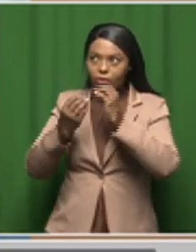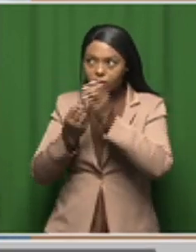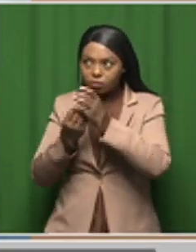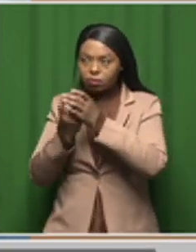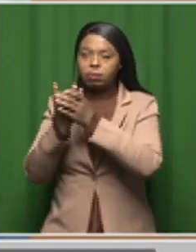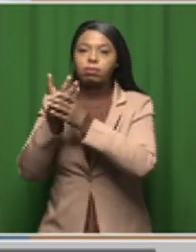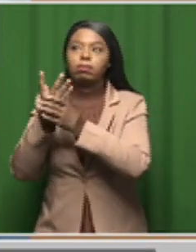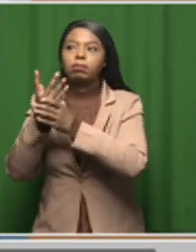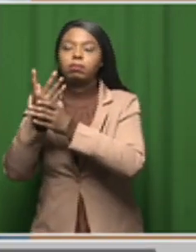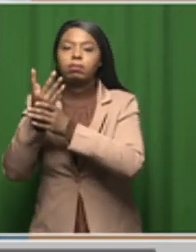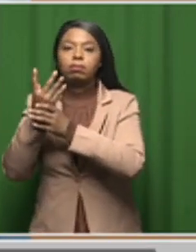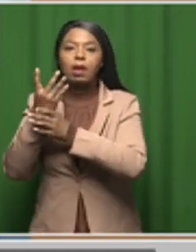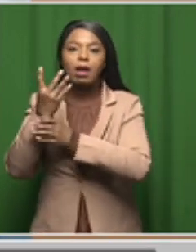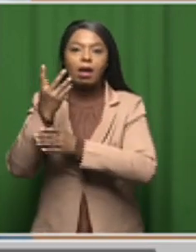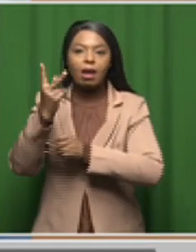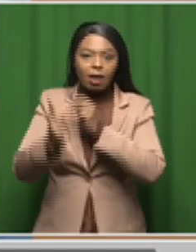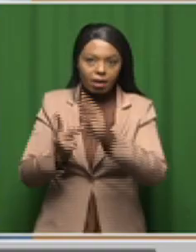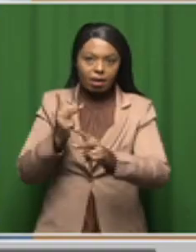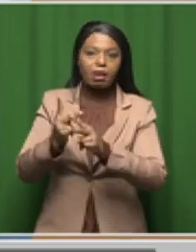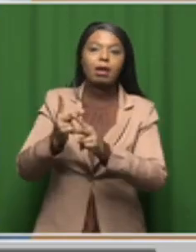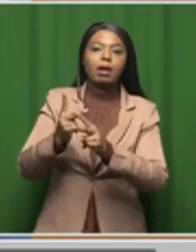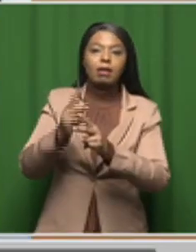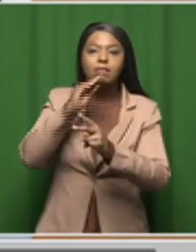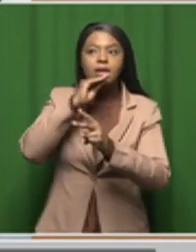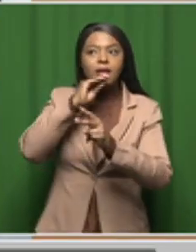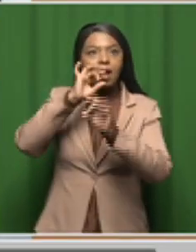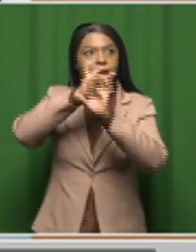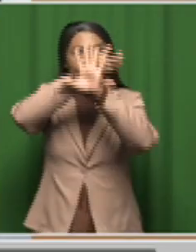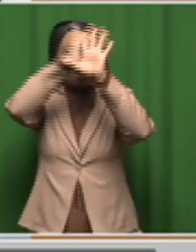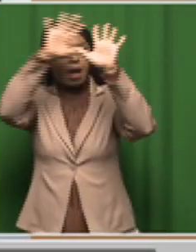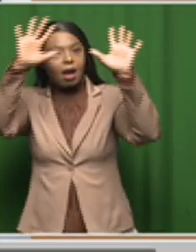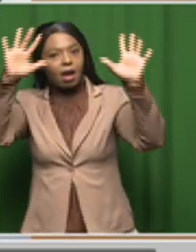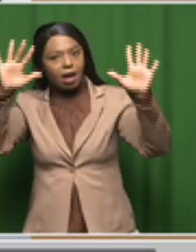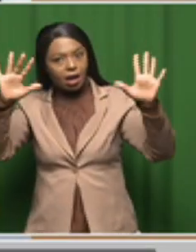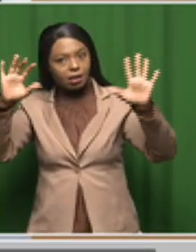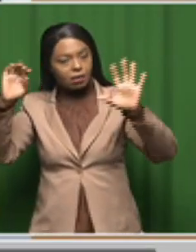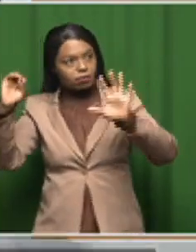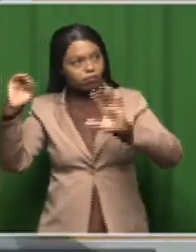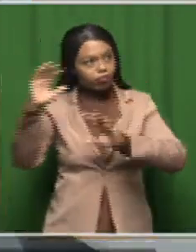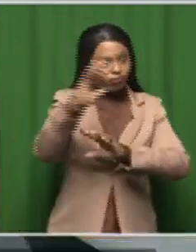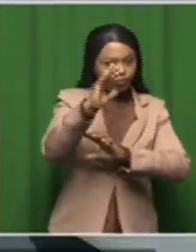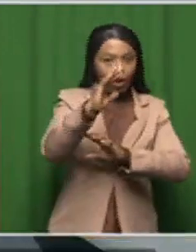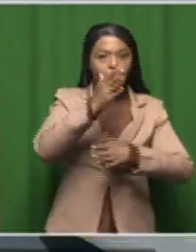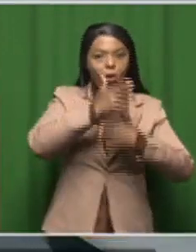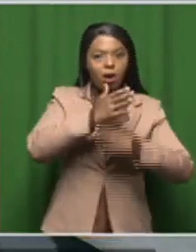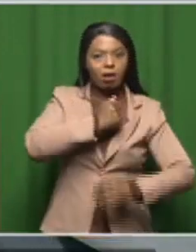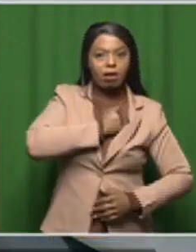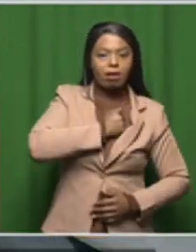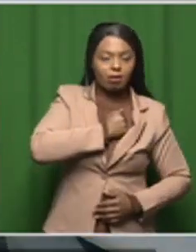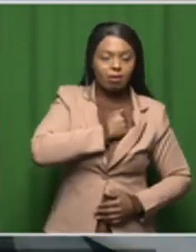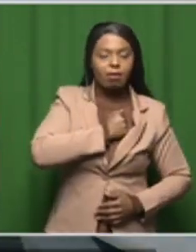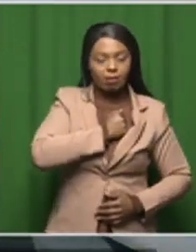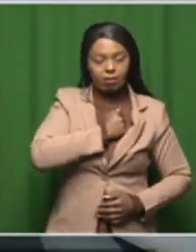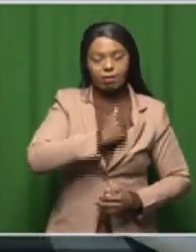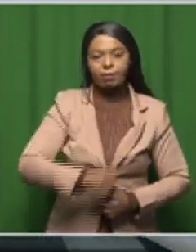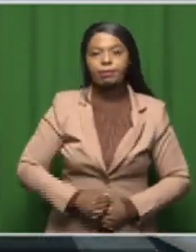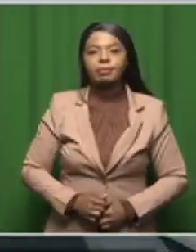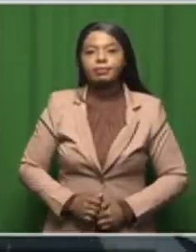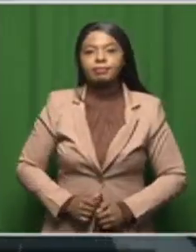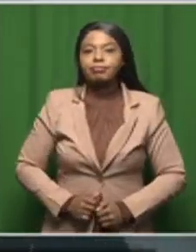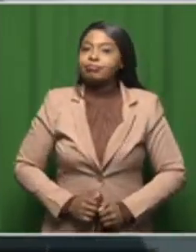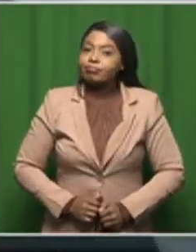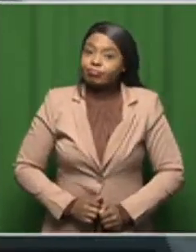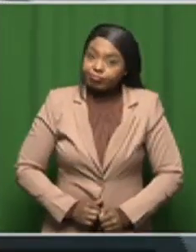of the light in the work. Well, light is law, Prof. That's what's been said. And I wonder if we look at